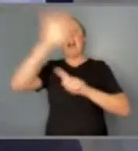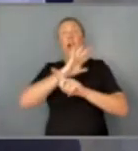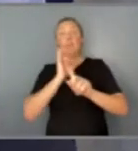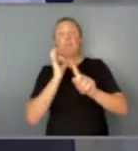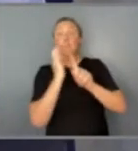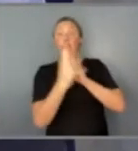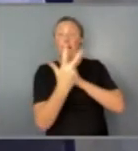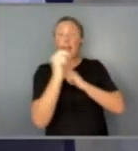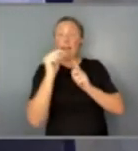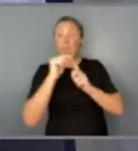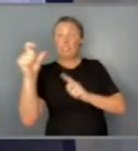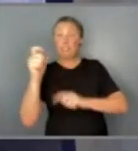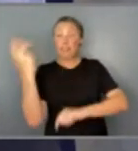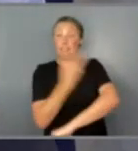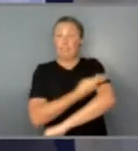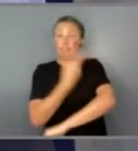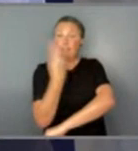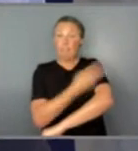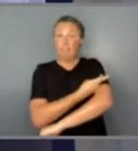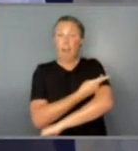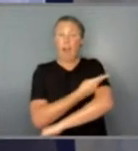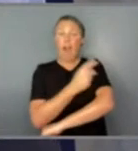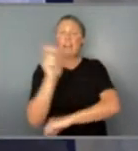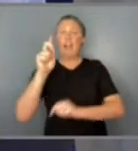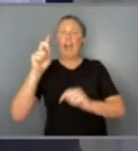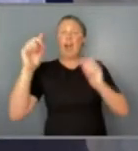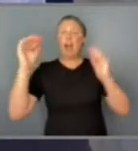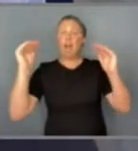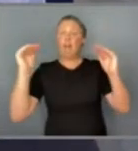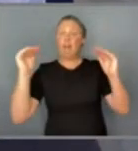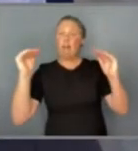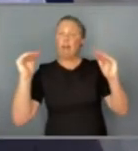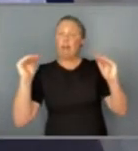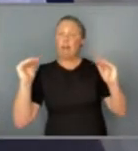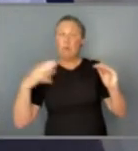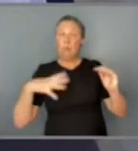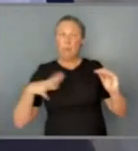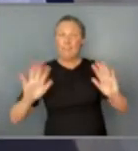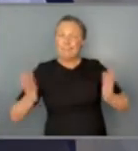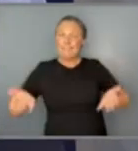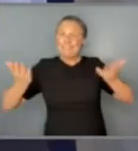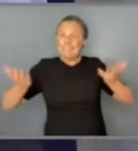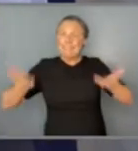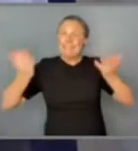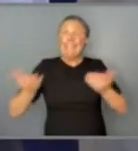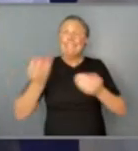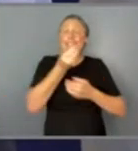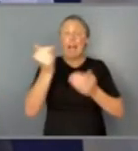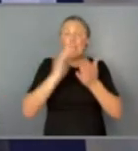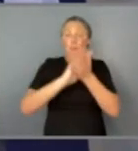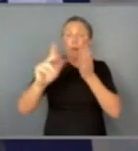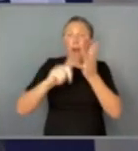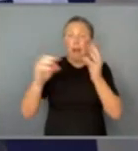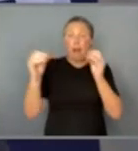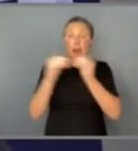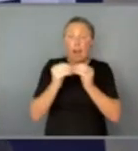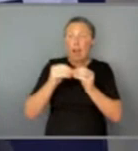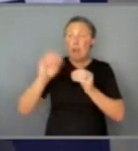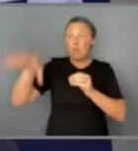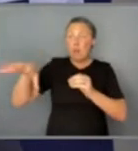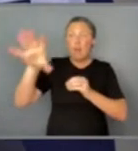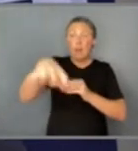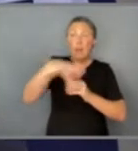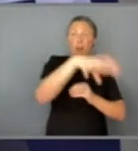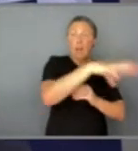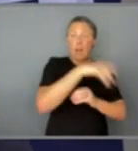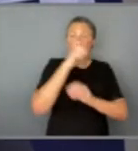state-based clinics decline. And as a result, some of those facilities were withdrawn. There was about a quarter of them which were stood